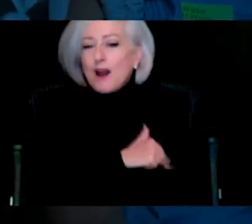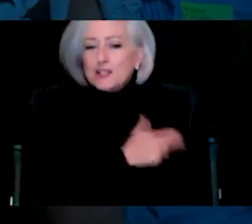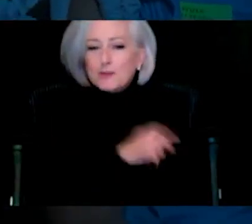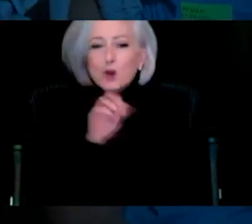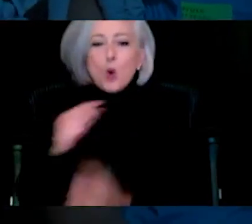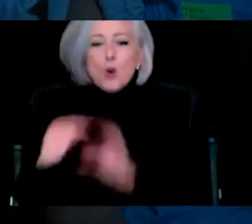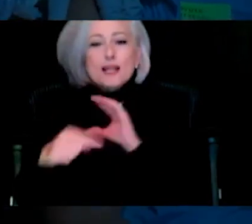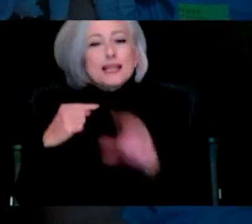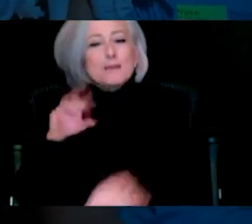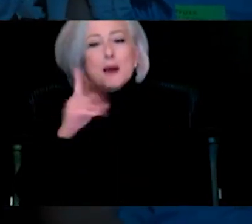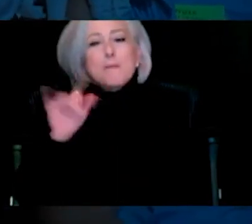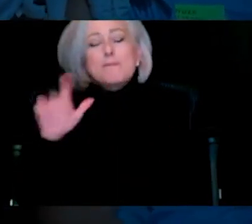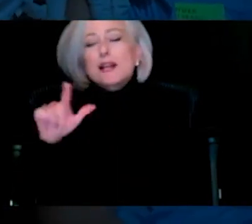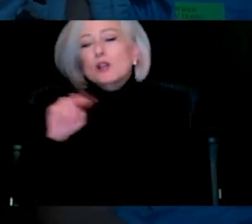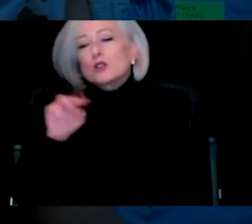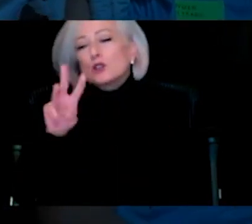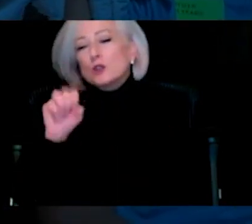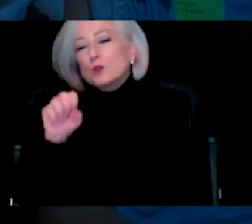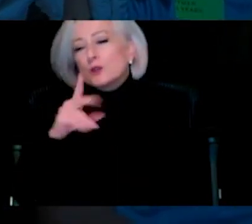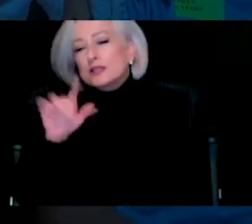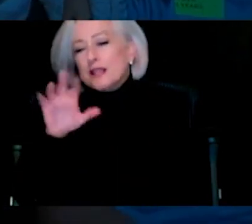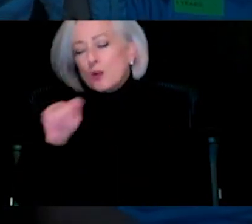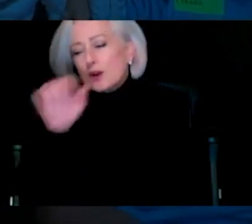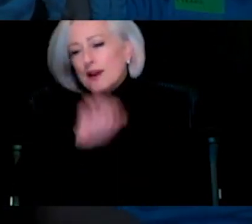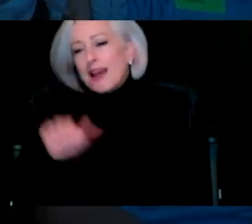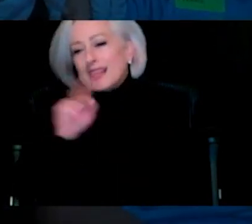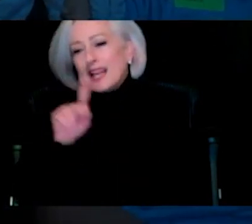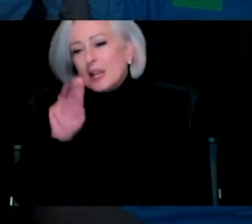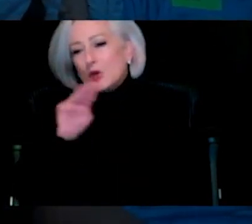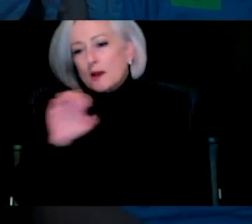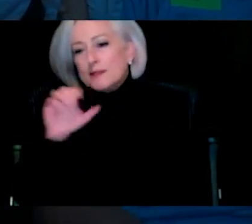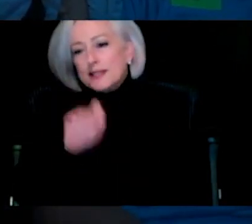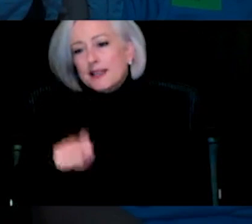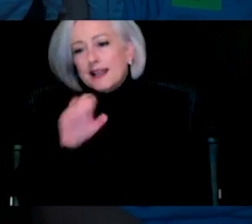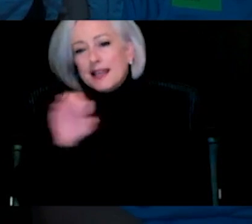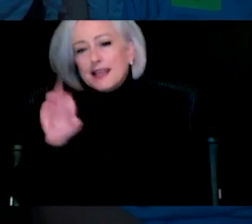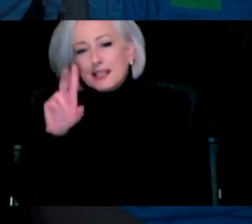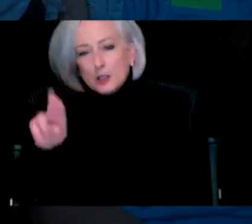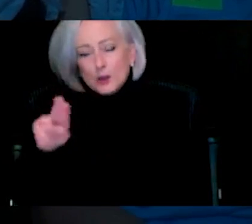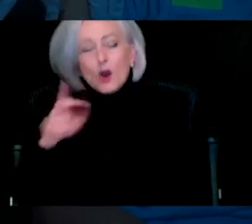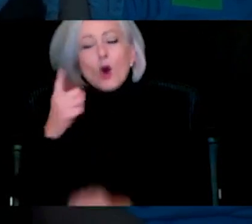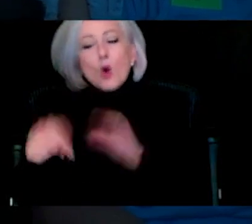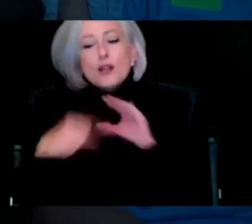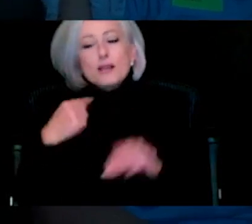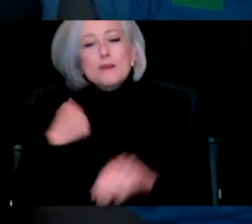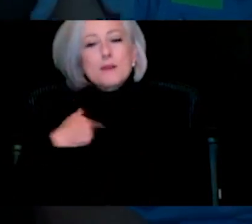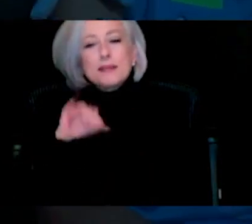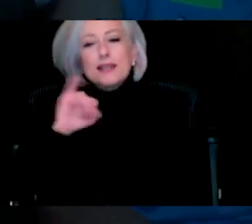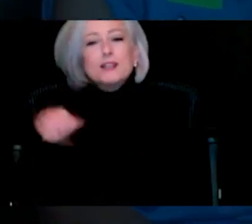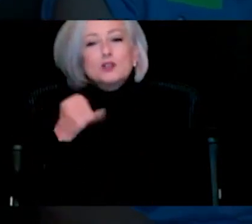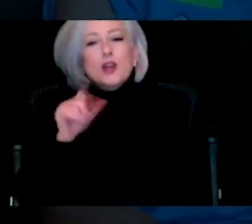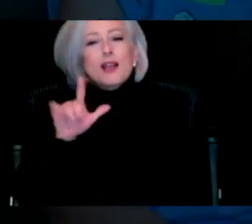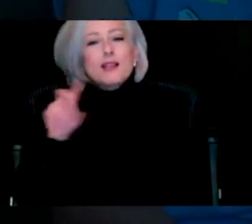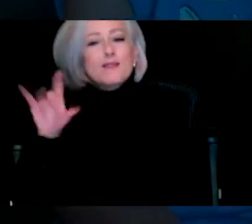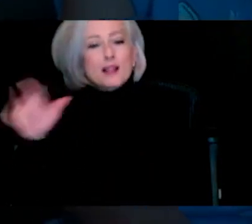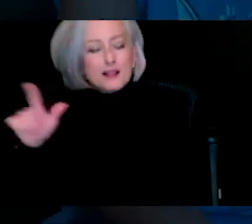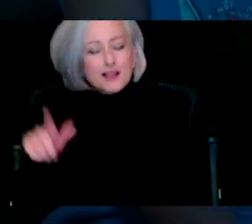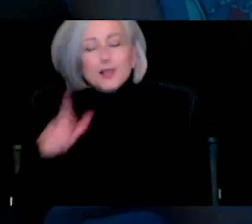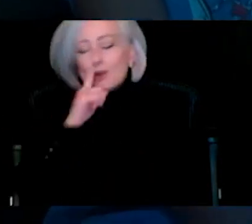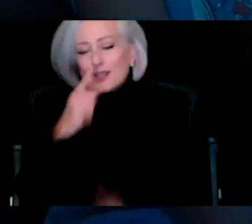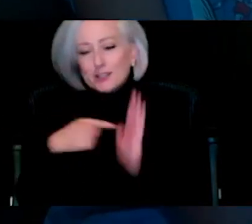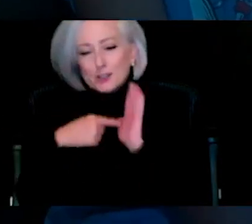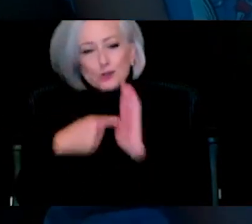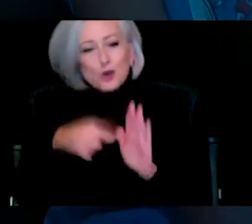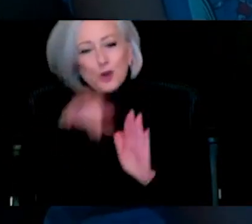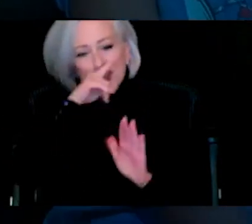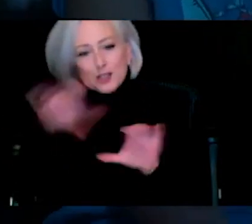at kumc.edu. You can also email them to me at jlevel, and we'll get those shown. And we really want to showcase our kids that are out there doing the right thing